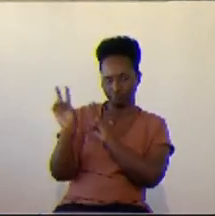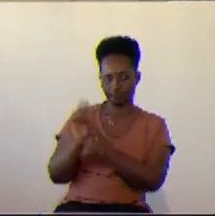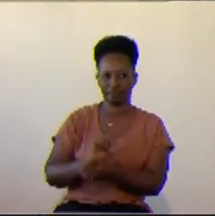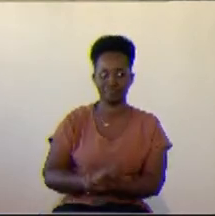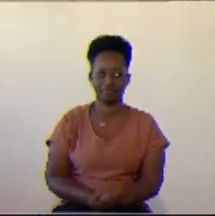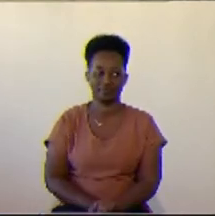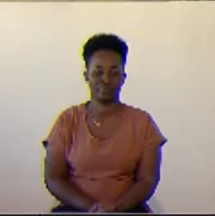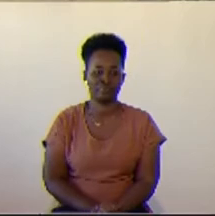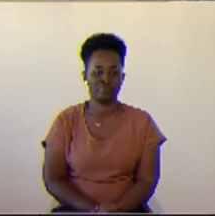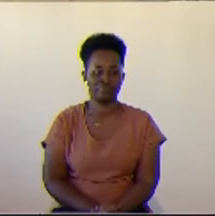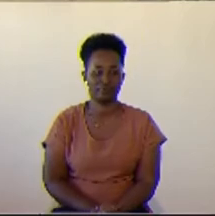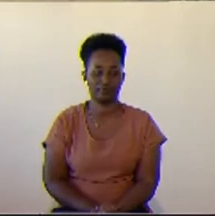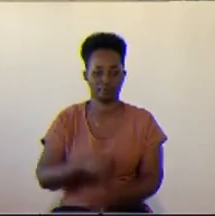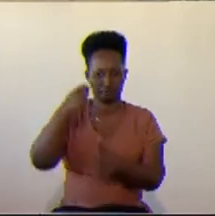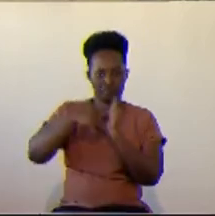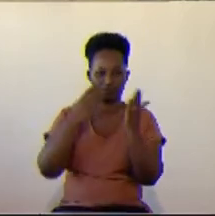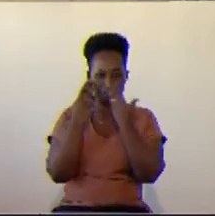Right. Let's play the video.